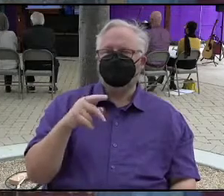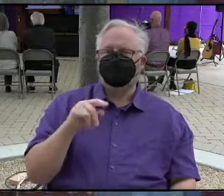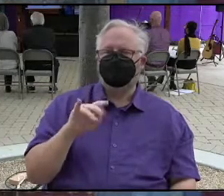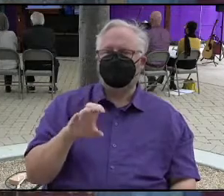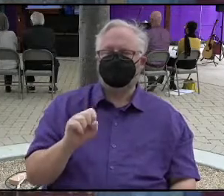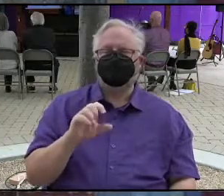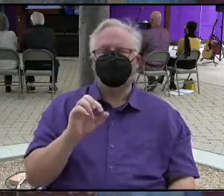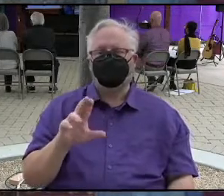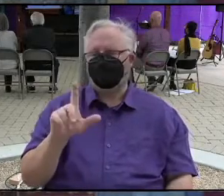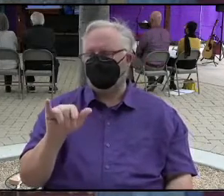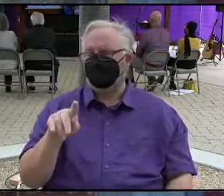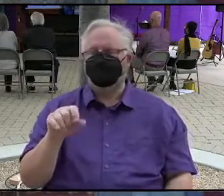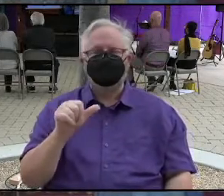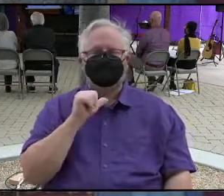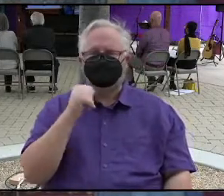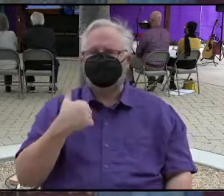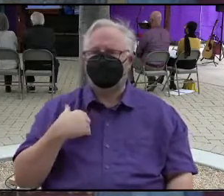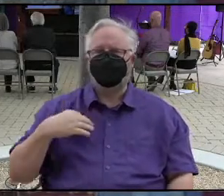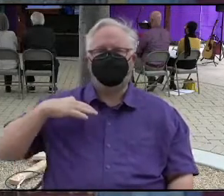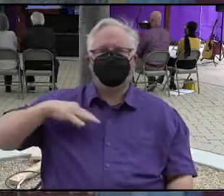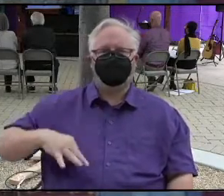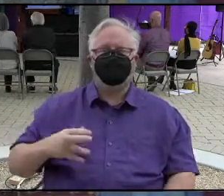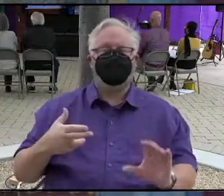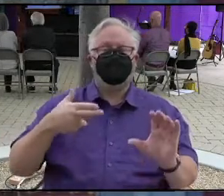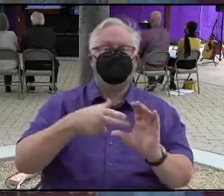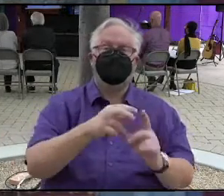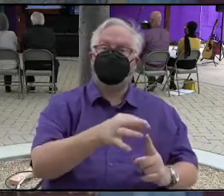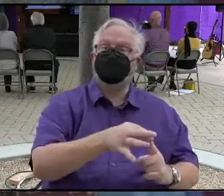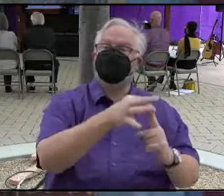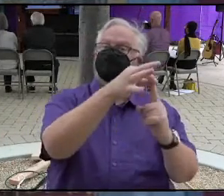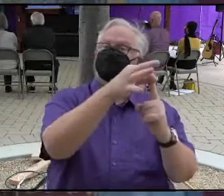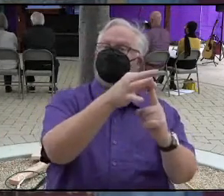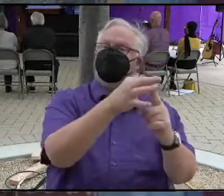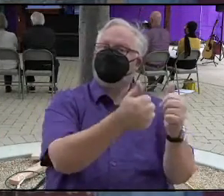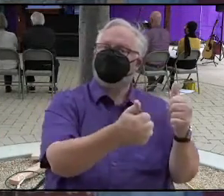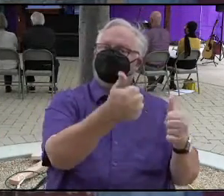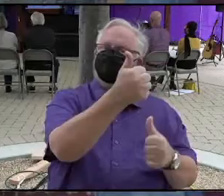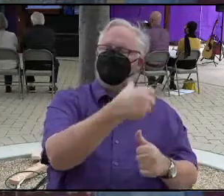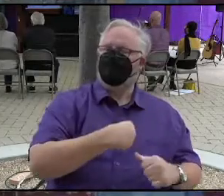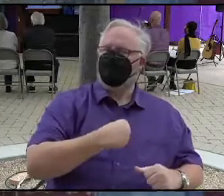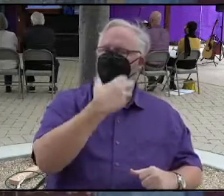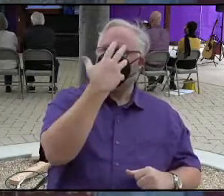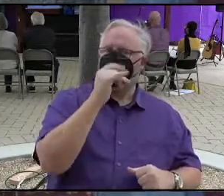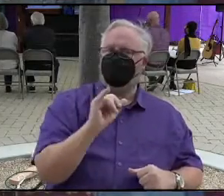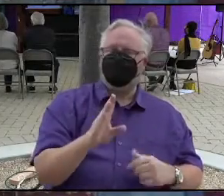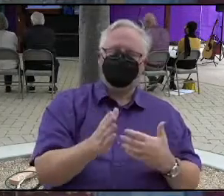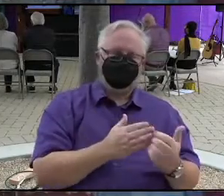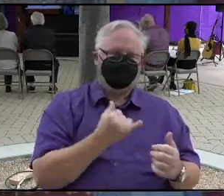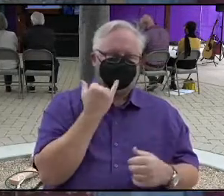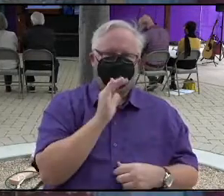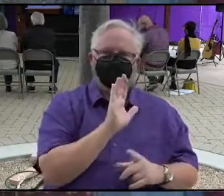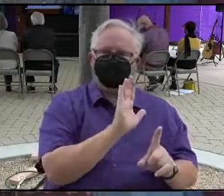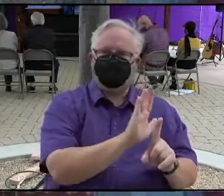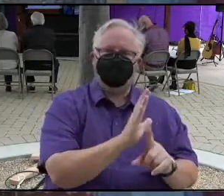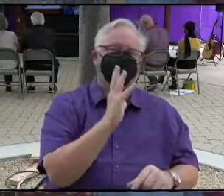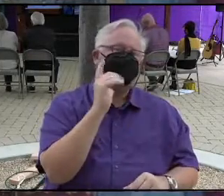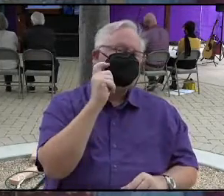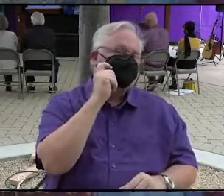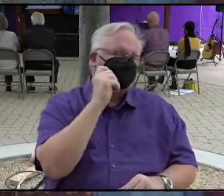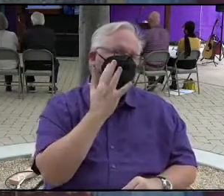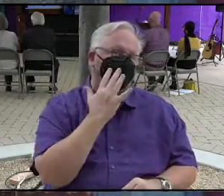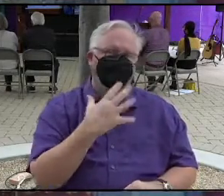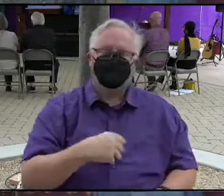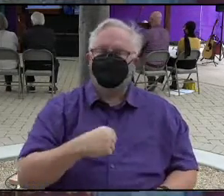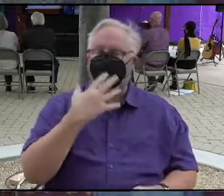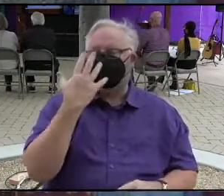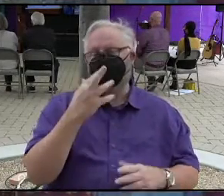not have the benefit of joining this exclusive white club, even if their skin was white. As a result,